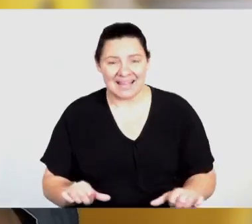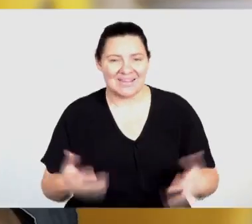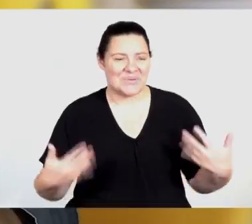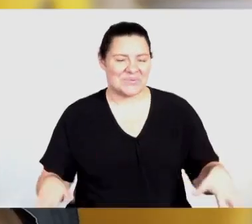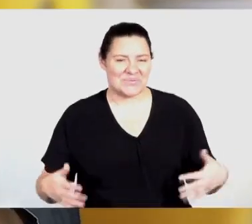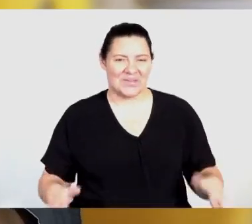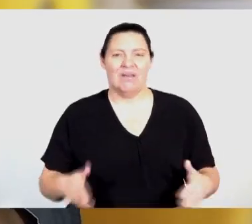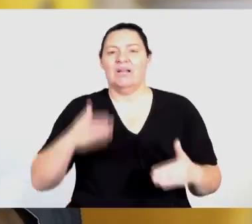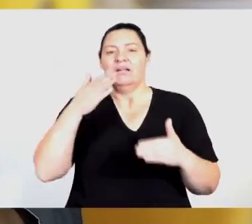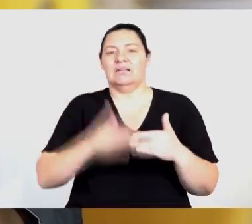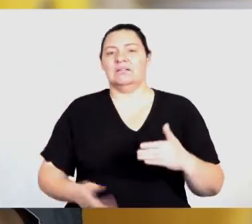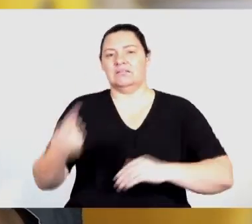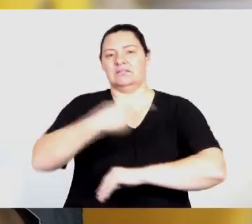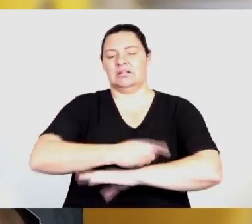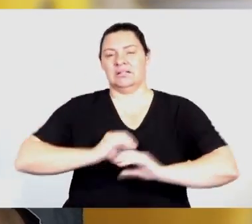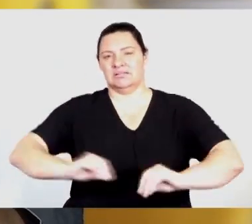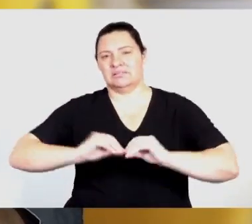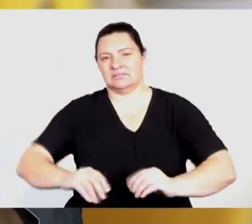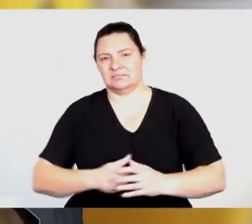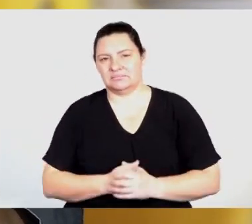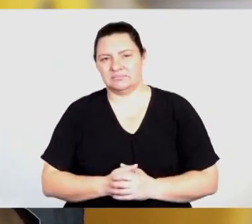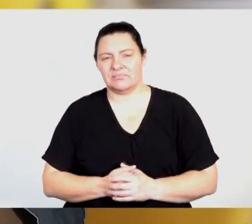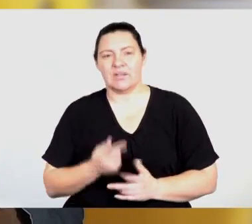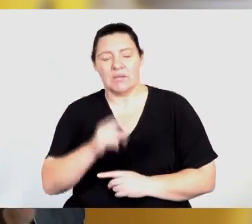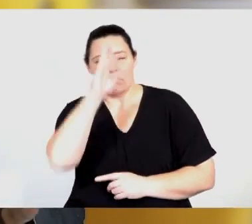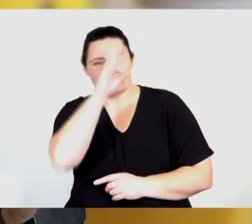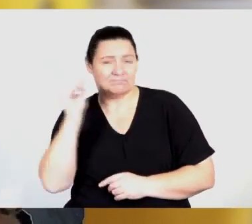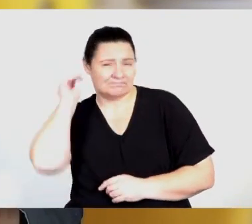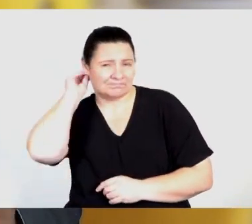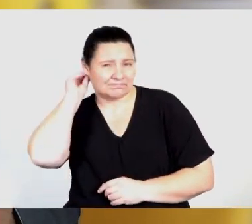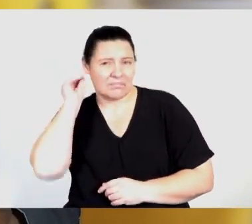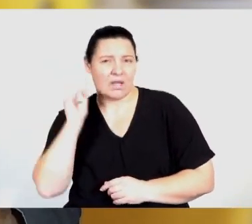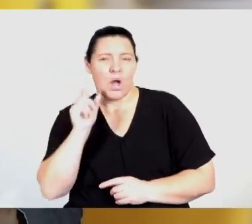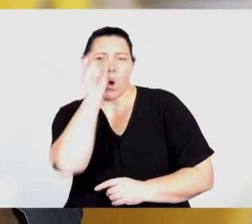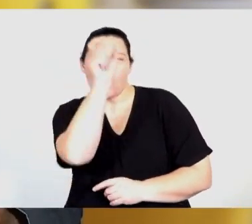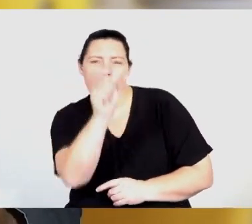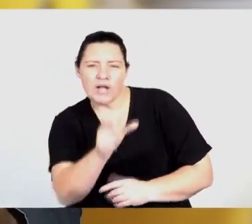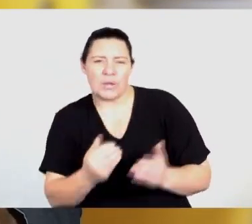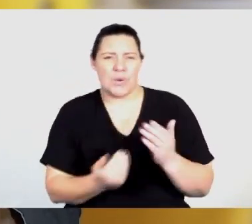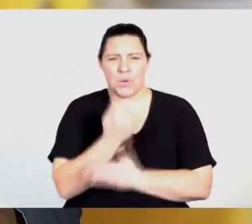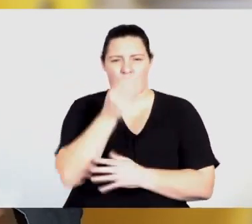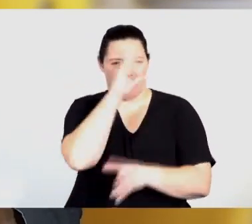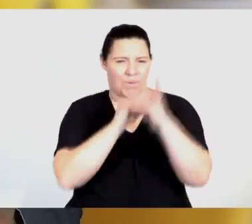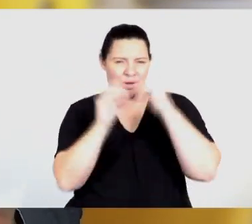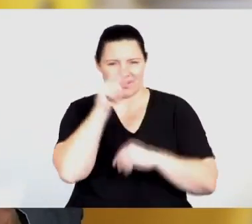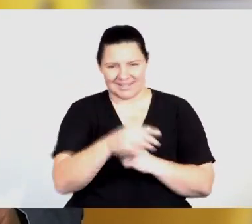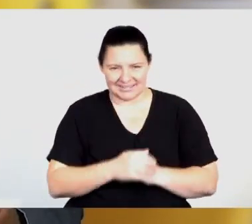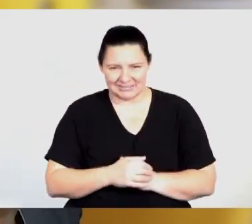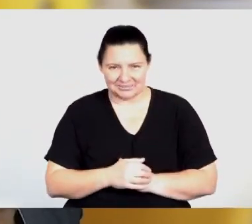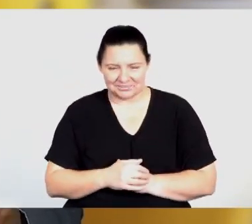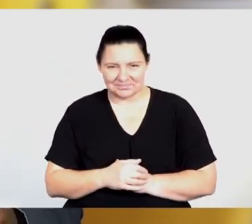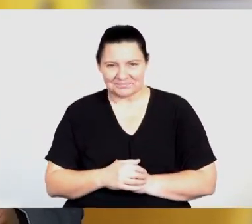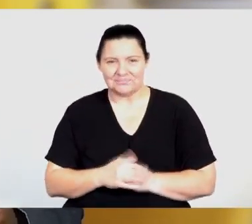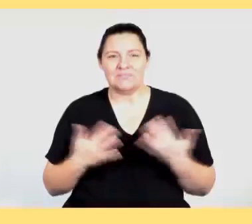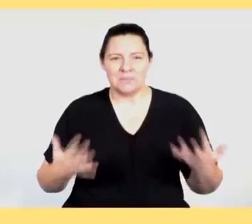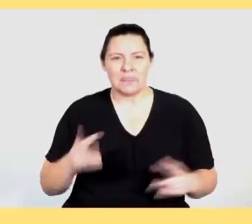Dear learners, as we come to the end of today's lesson, it is very important that I remind you of the new words and language that we have touched